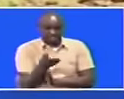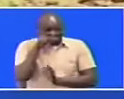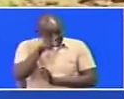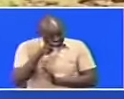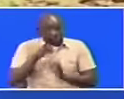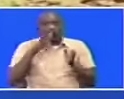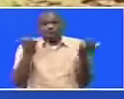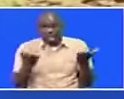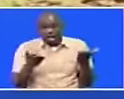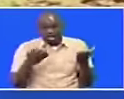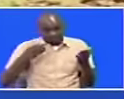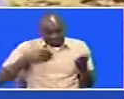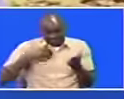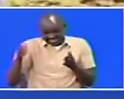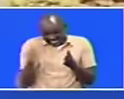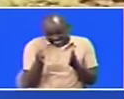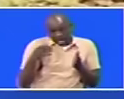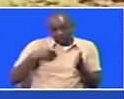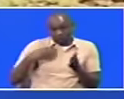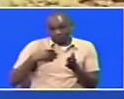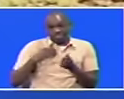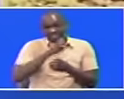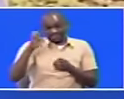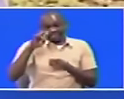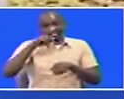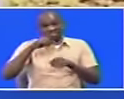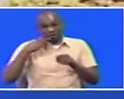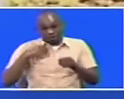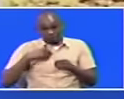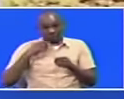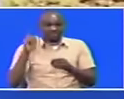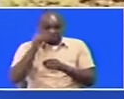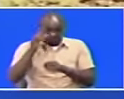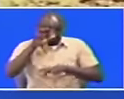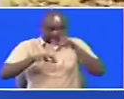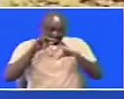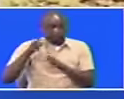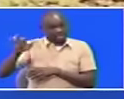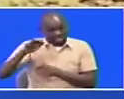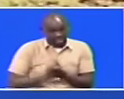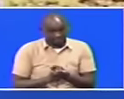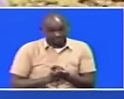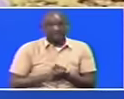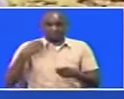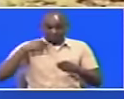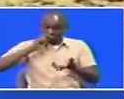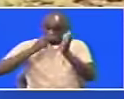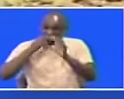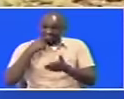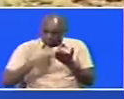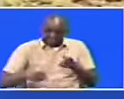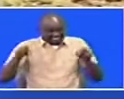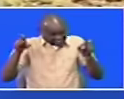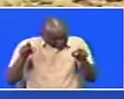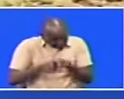just passes at the periphery of the eastern side of the Nairobi National Park. Contractors say a